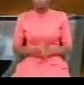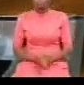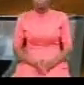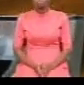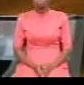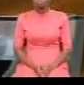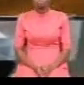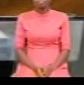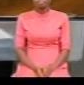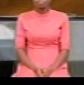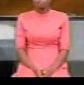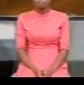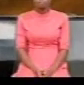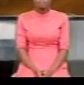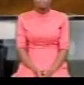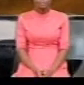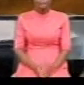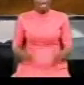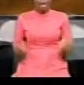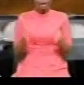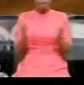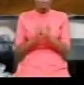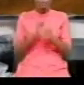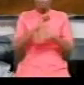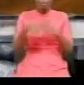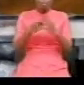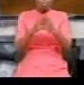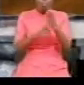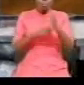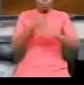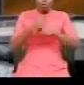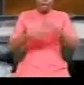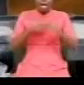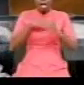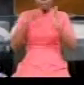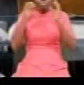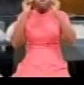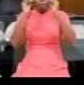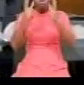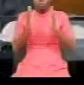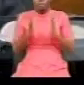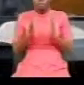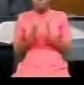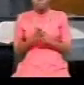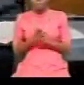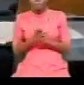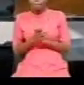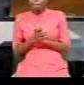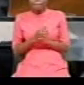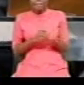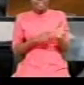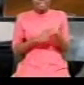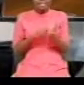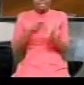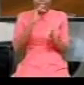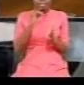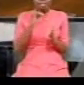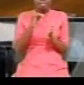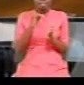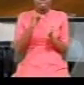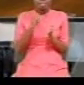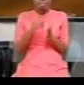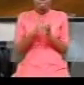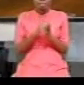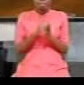doctrine. Exhort with all longsuffering and doctrine. This is a